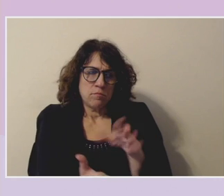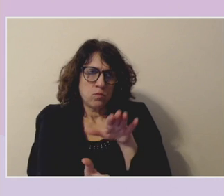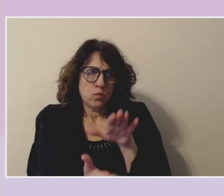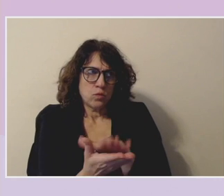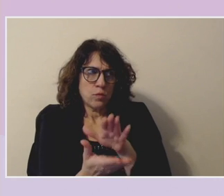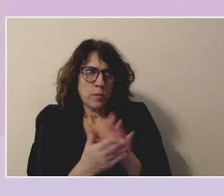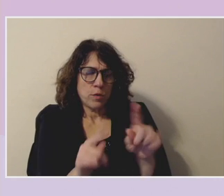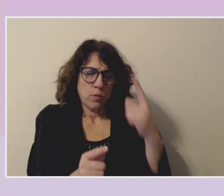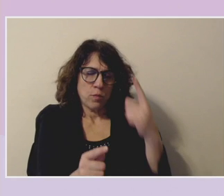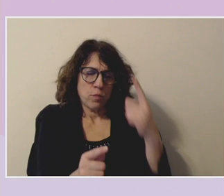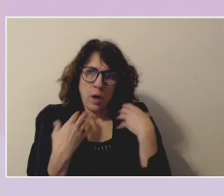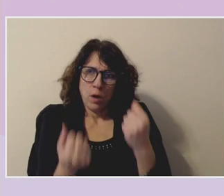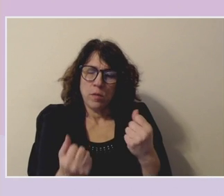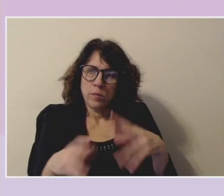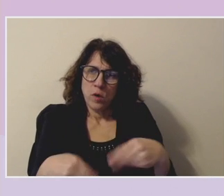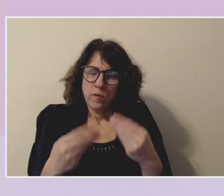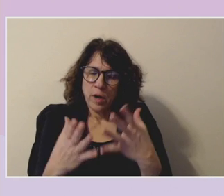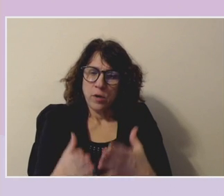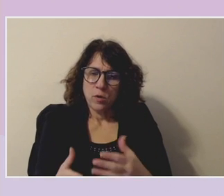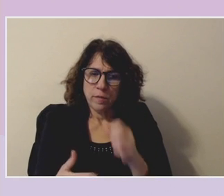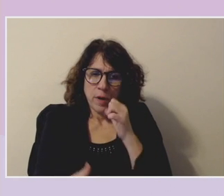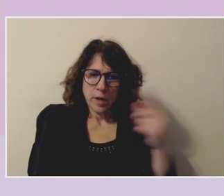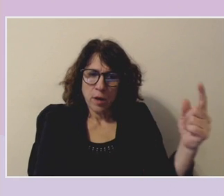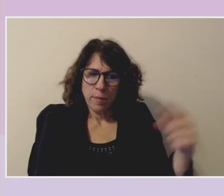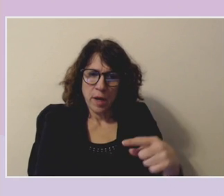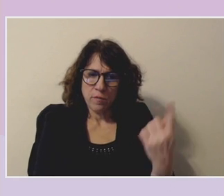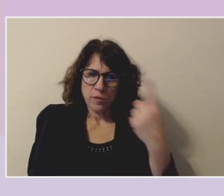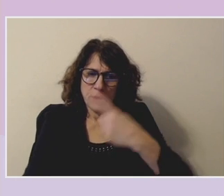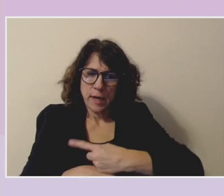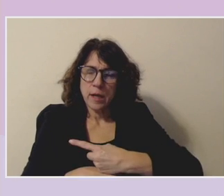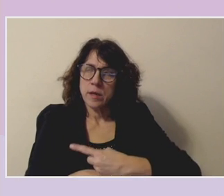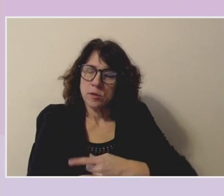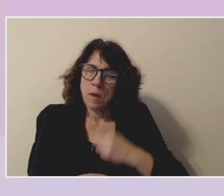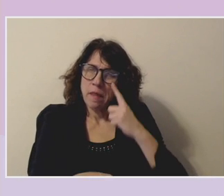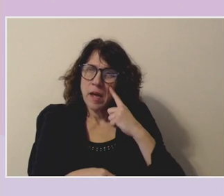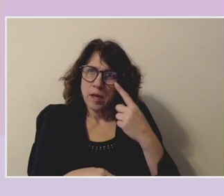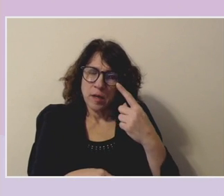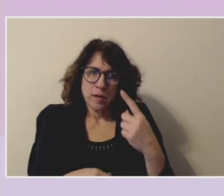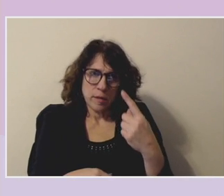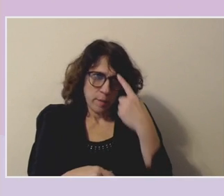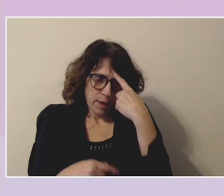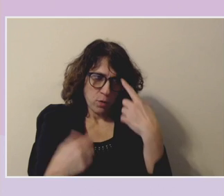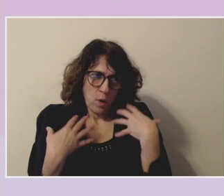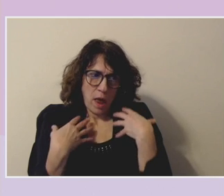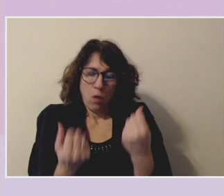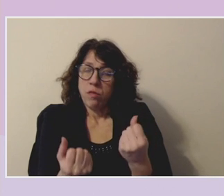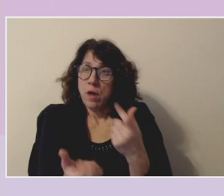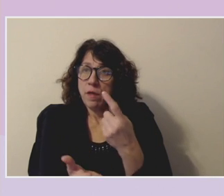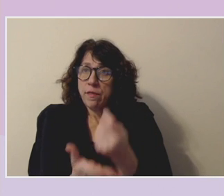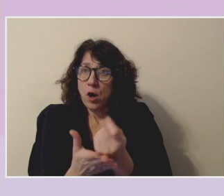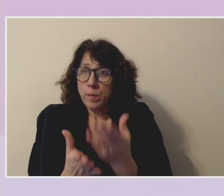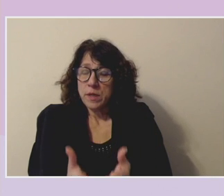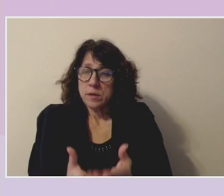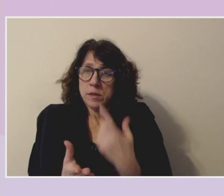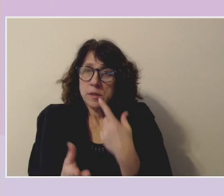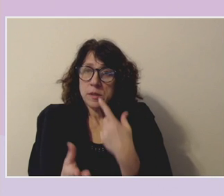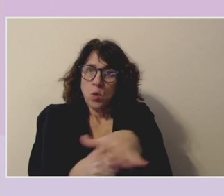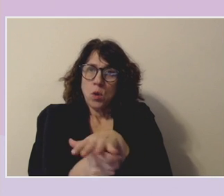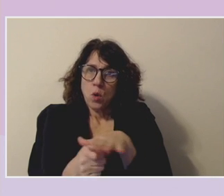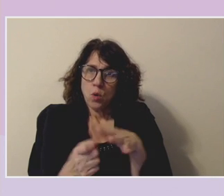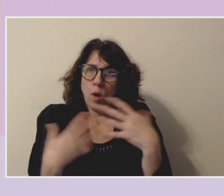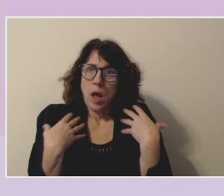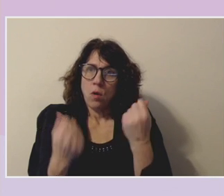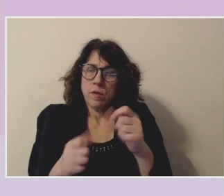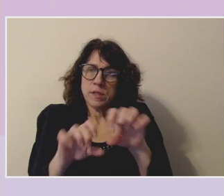back for the day. So I think it's those mental health therapists, like I said, in the local health systems that have made such a